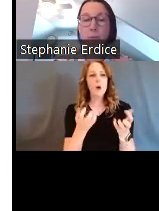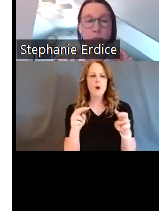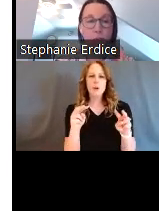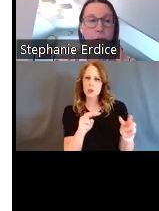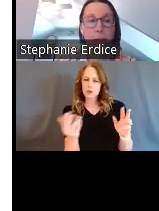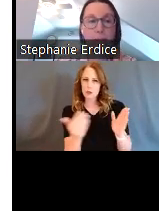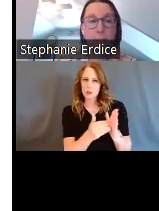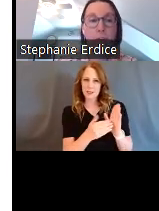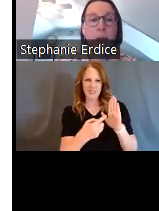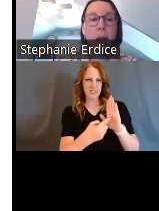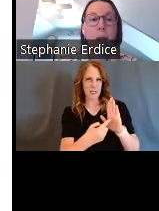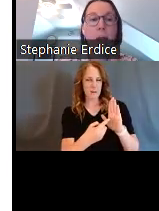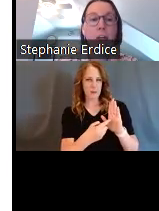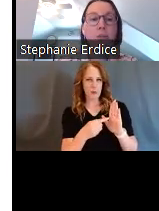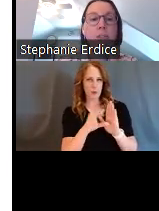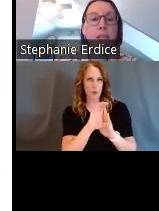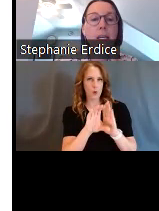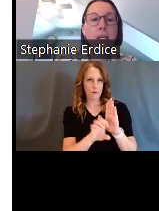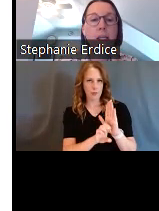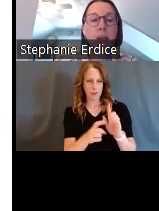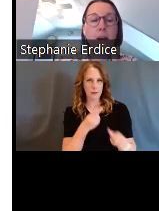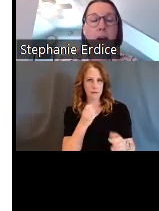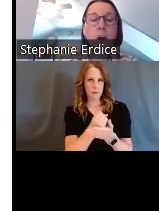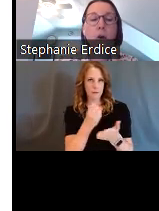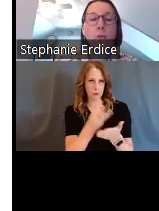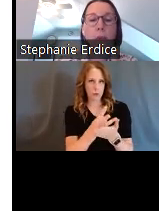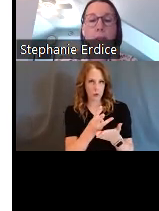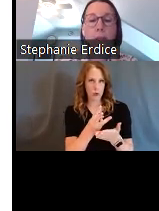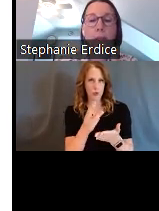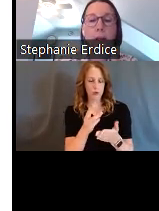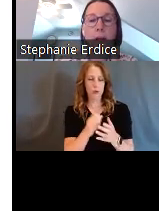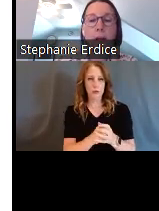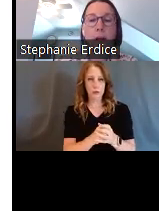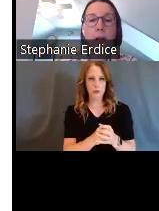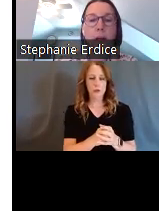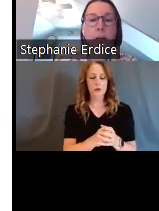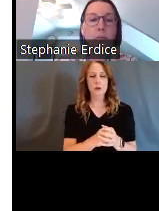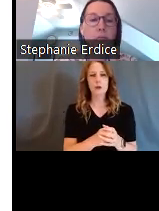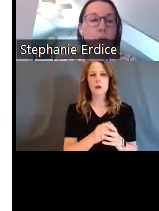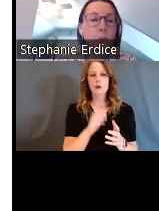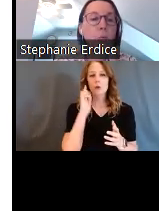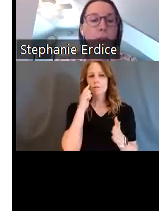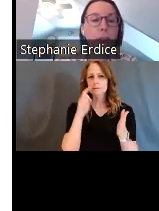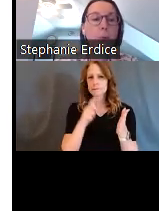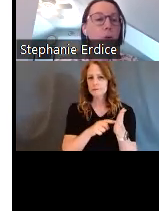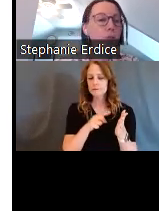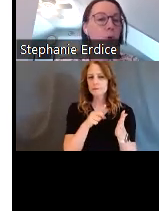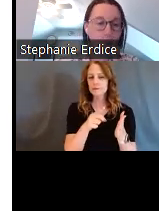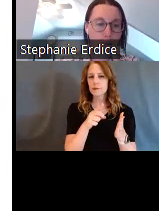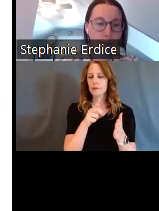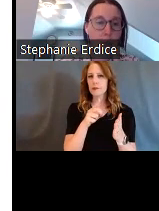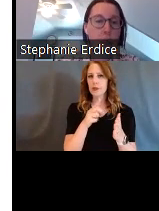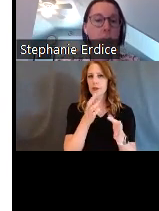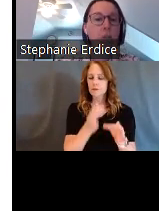code from the social work examiners. And you'll see in here really really